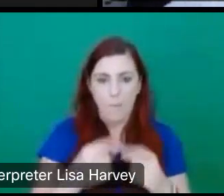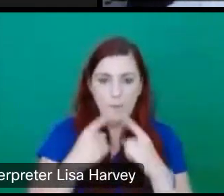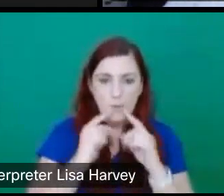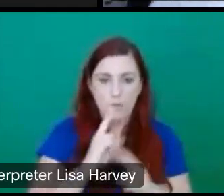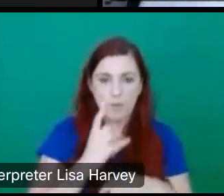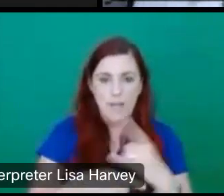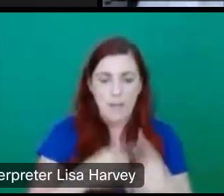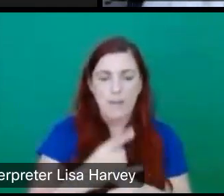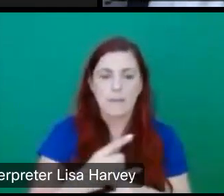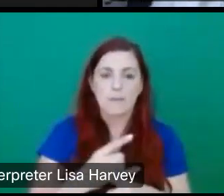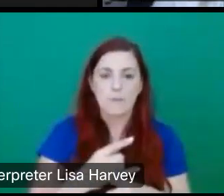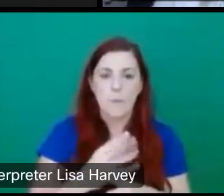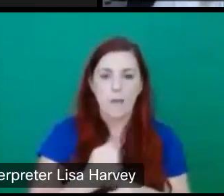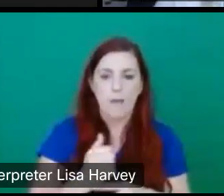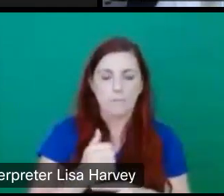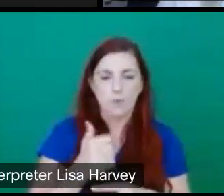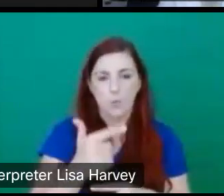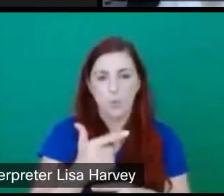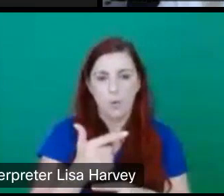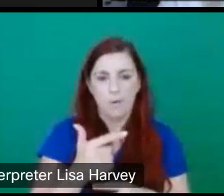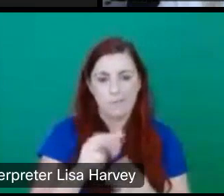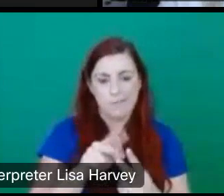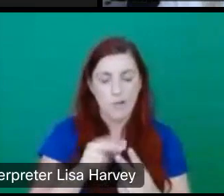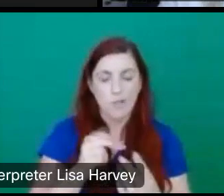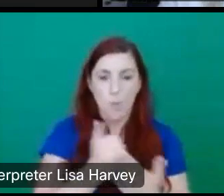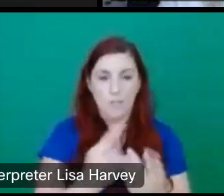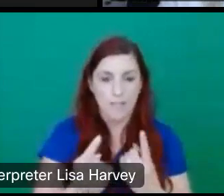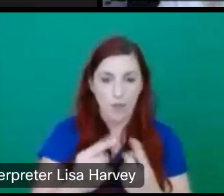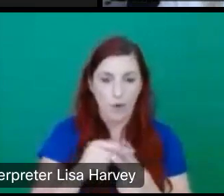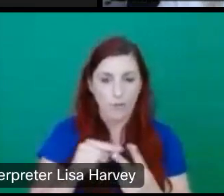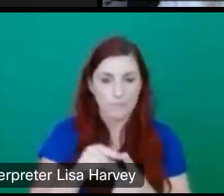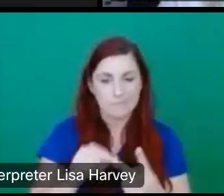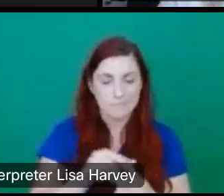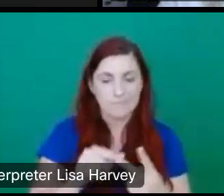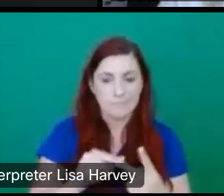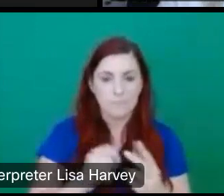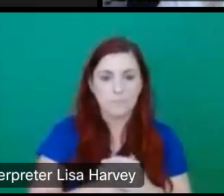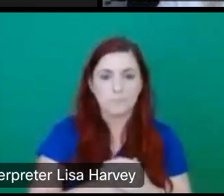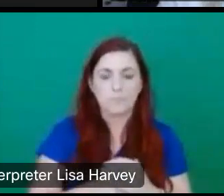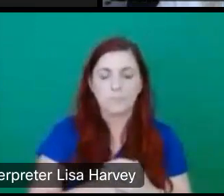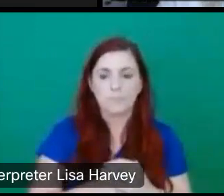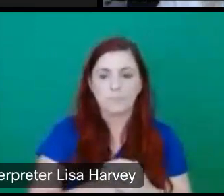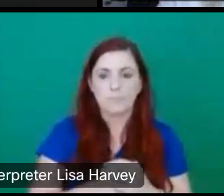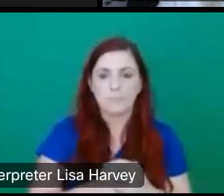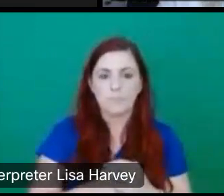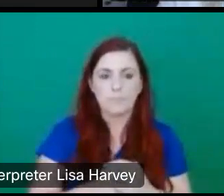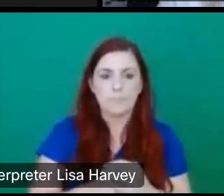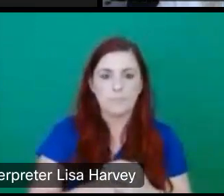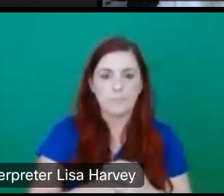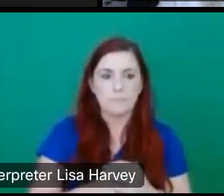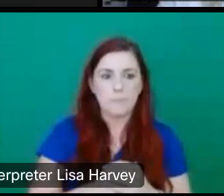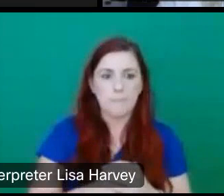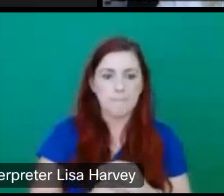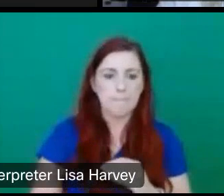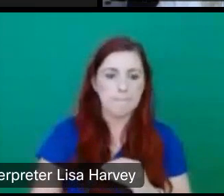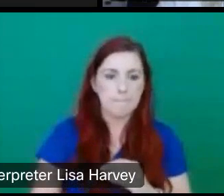them. So it's kind of two complementary sides of the same process, ideally. And just a couple of questions just directed